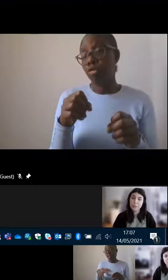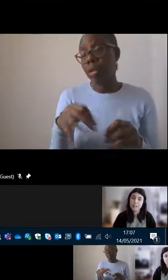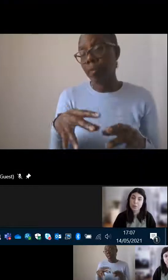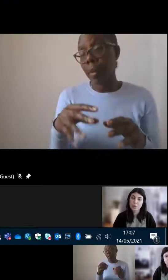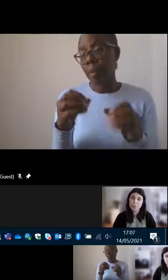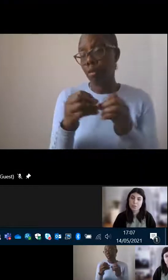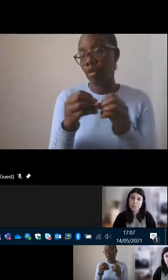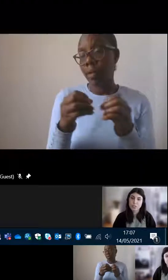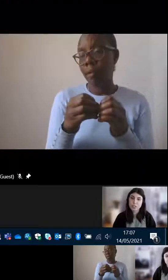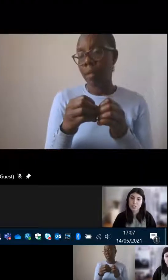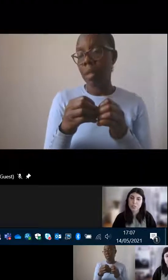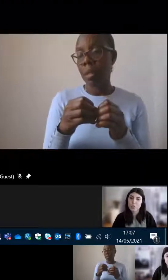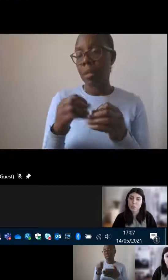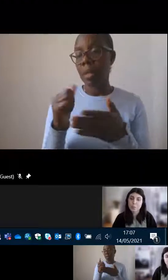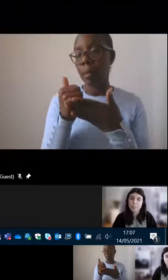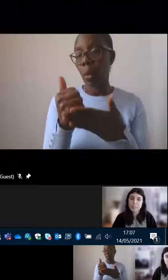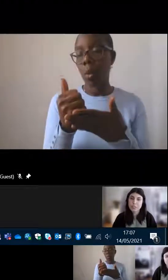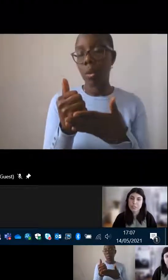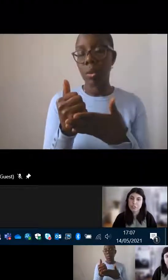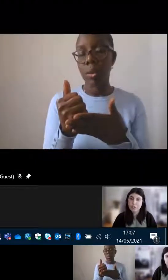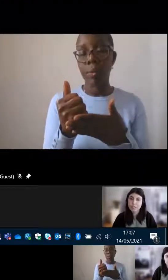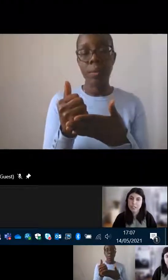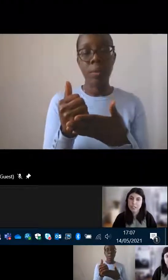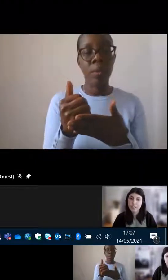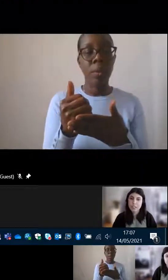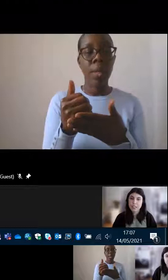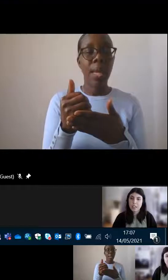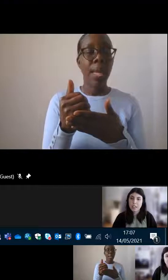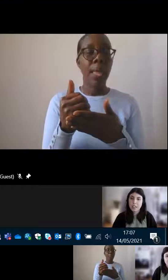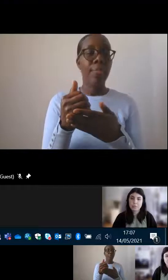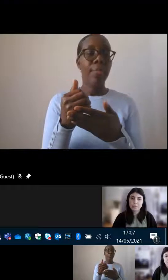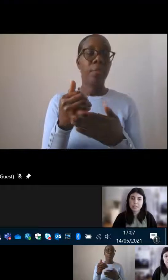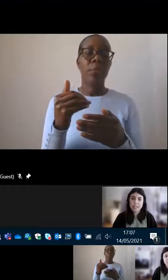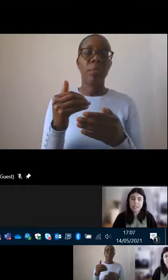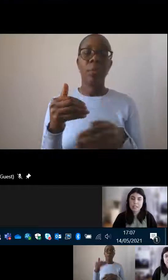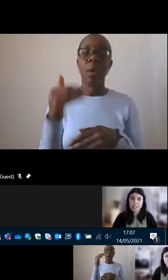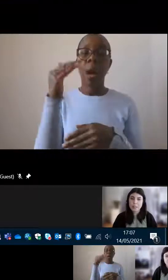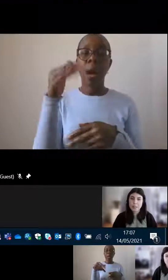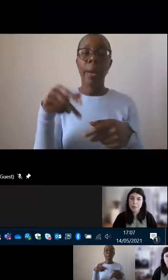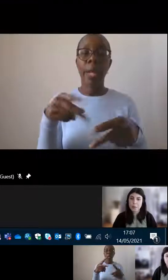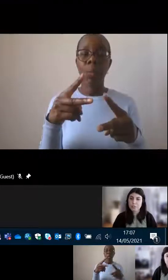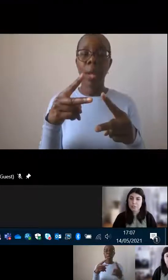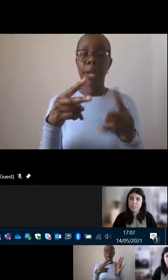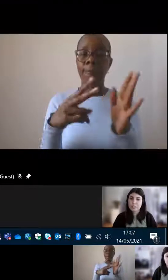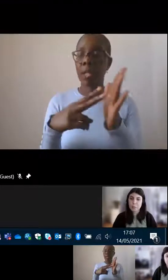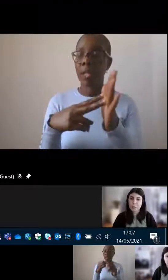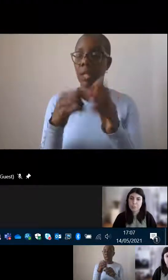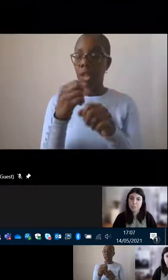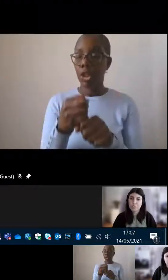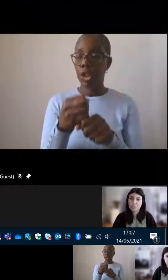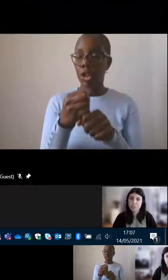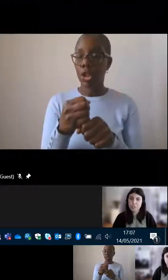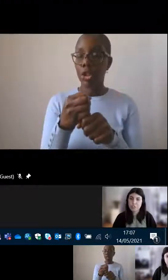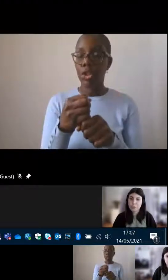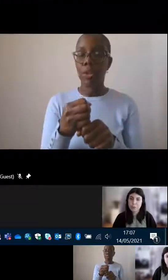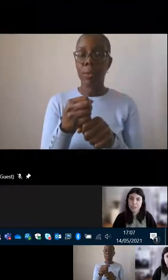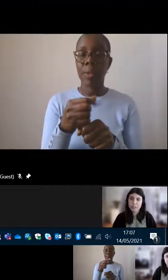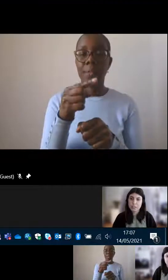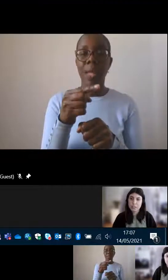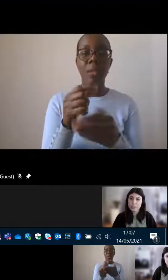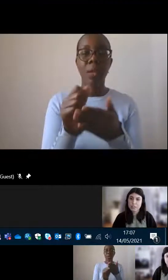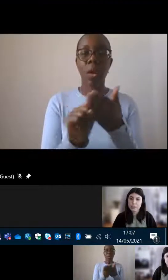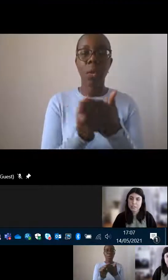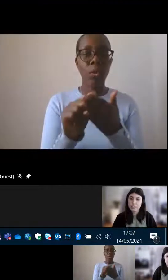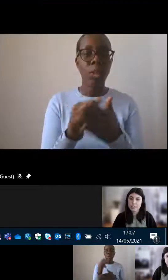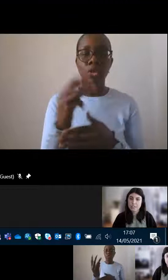a 6-week course called the Bereavement Journey, and that's at Holy Trinity Brompton Church as